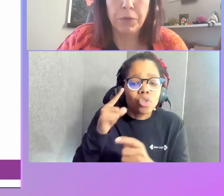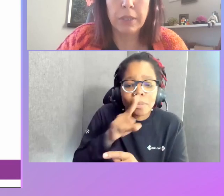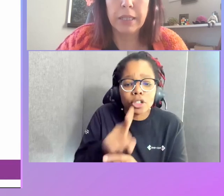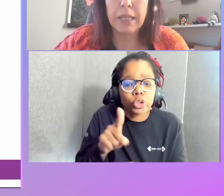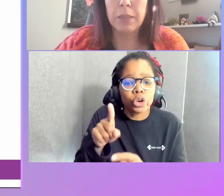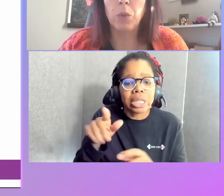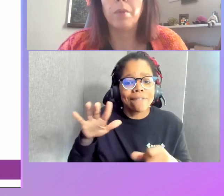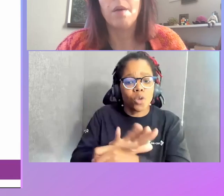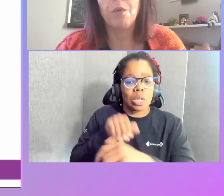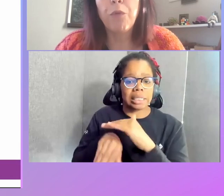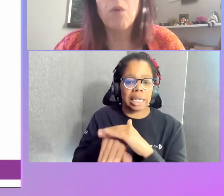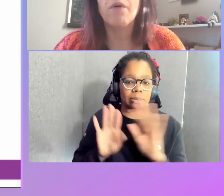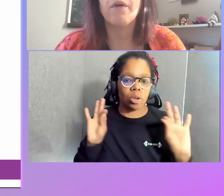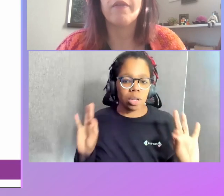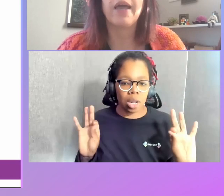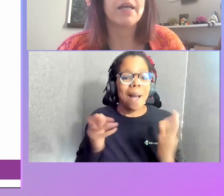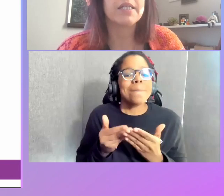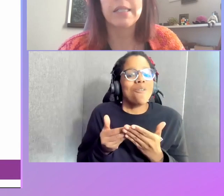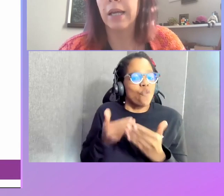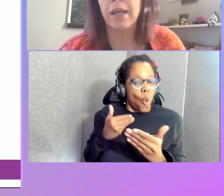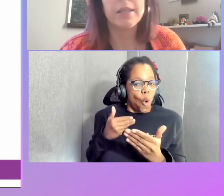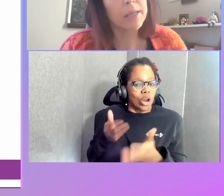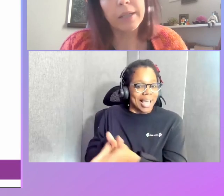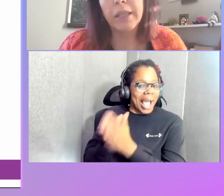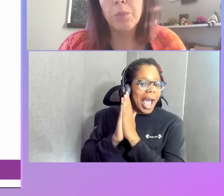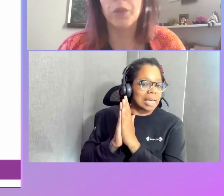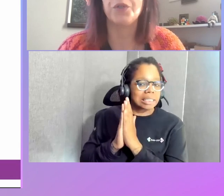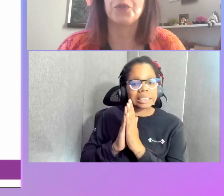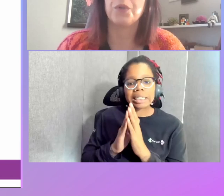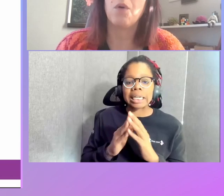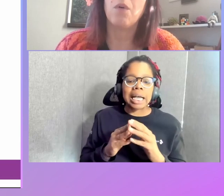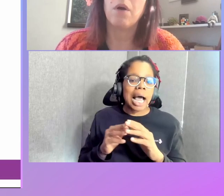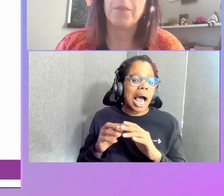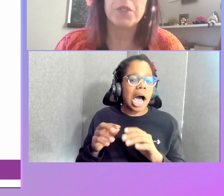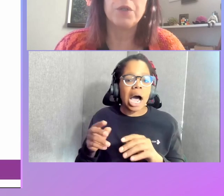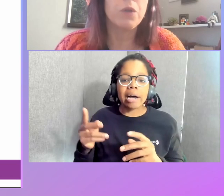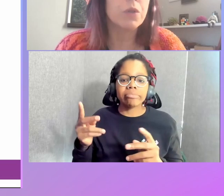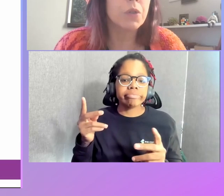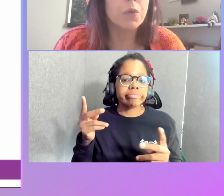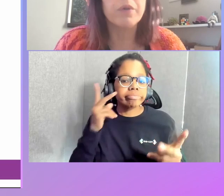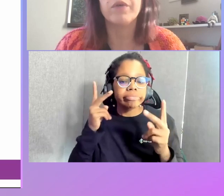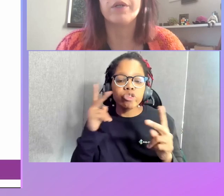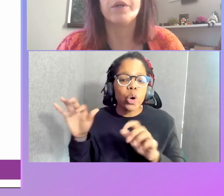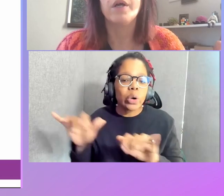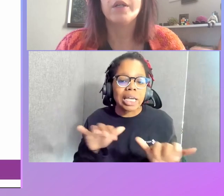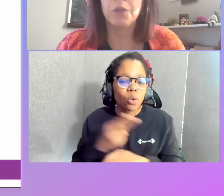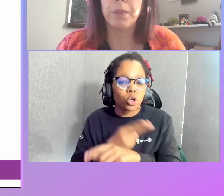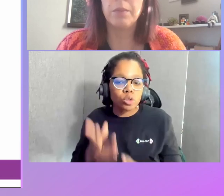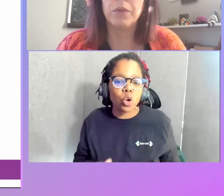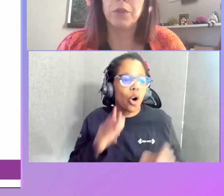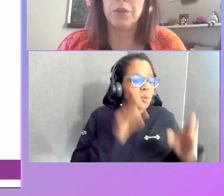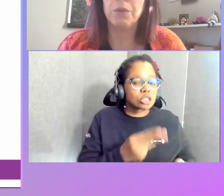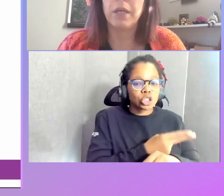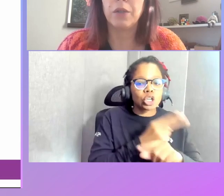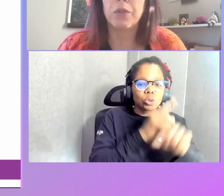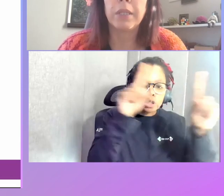that it's fully accessible before they ask, say, a sighted keyboard user or a person who uses a screen reader to be